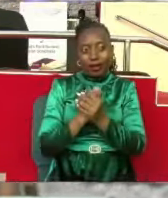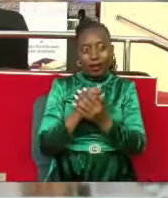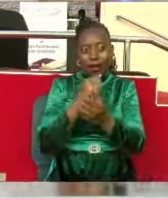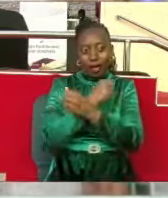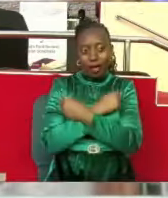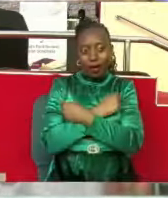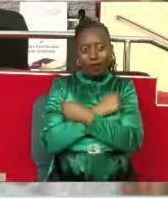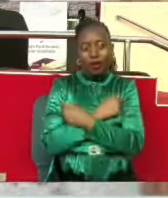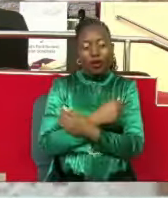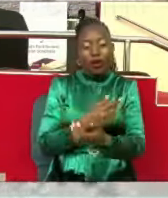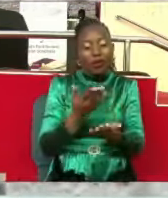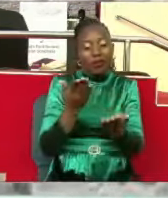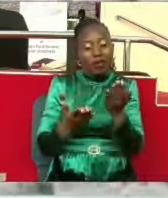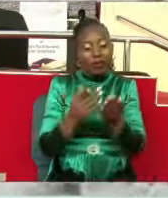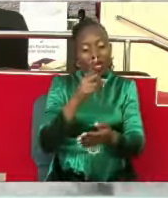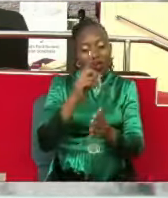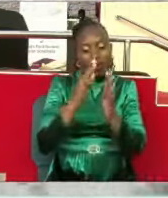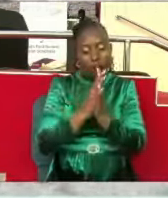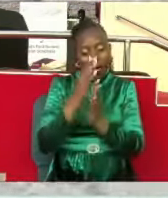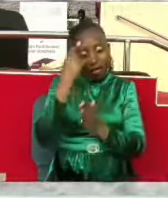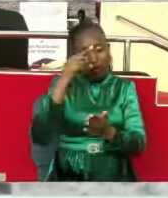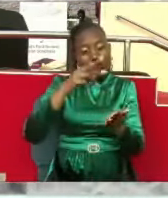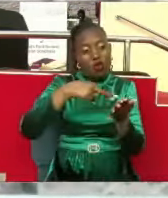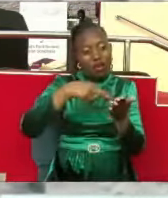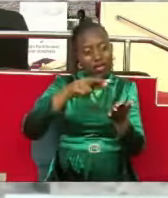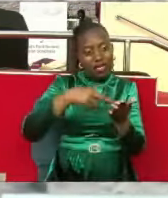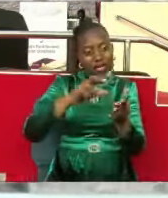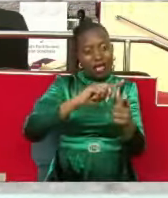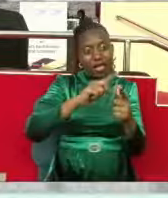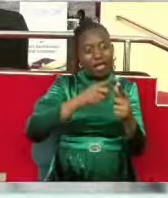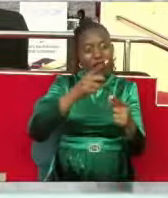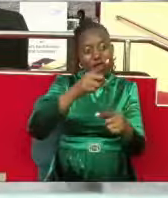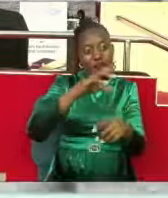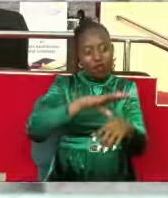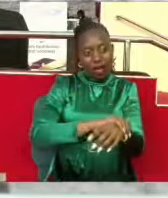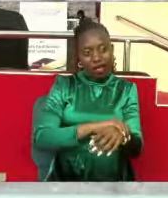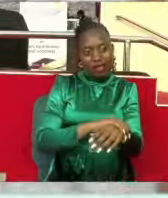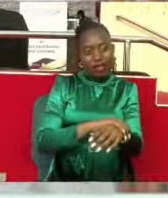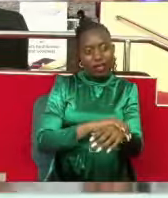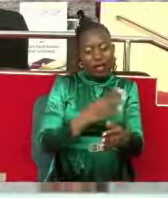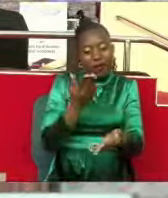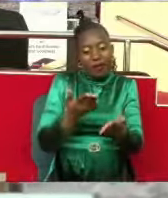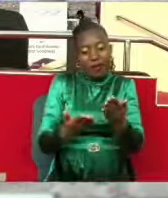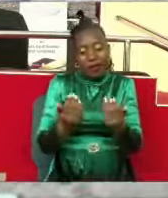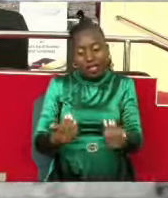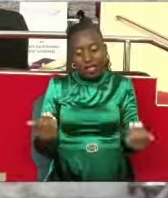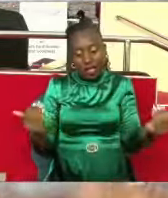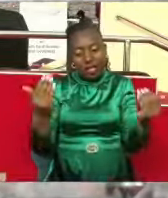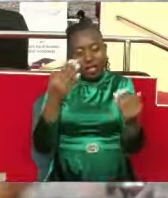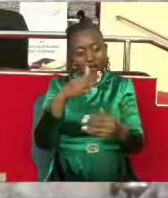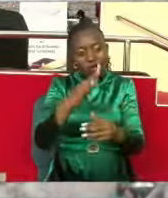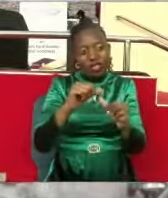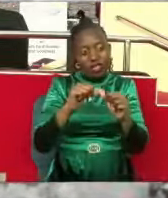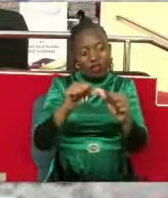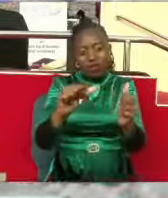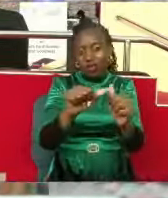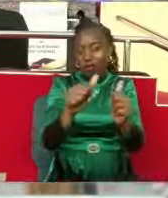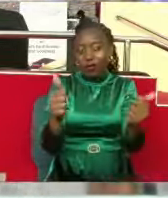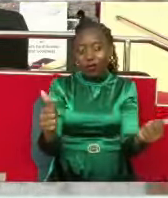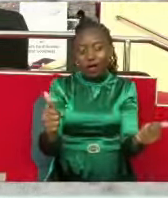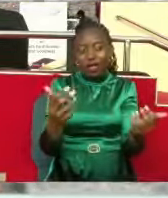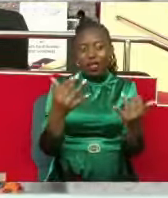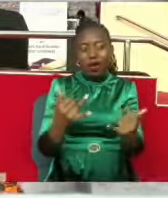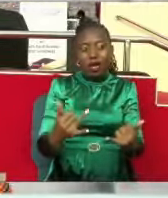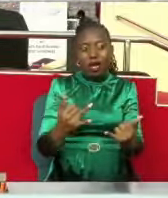so I love you. Uliomba kuhusu kodi na kodi ikakuja na ukasema nakupenda. Doing well, so you are able to say, Lord, I thank